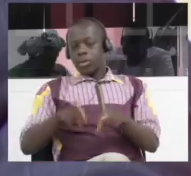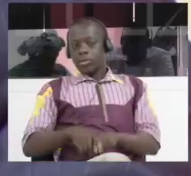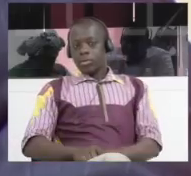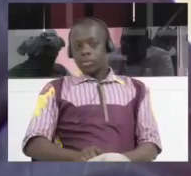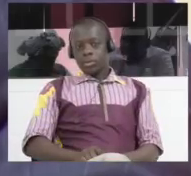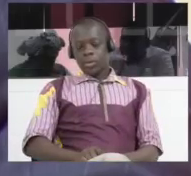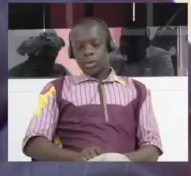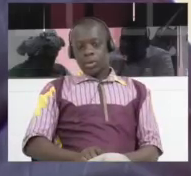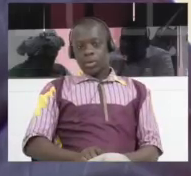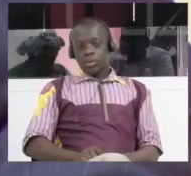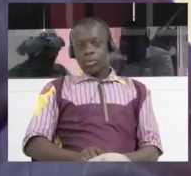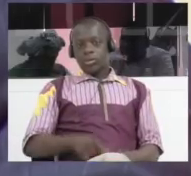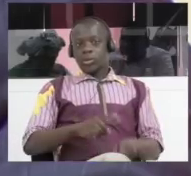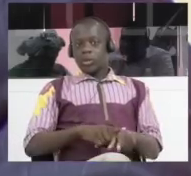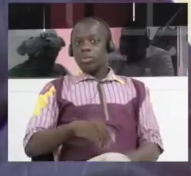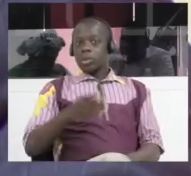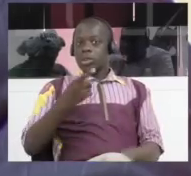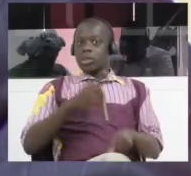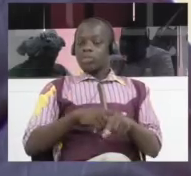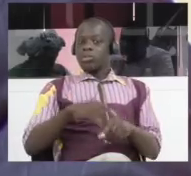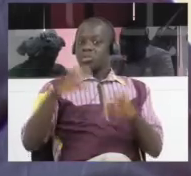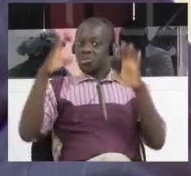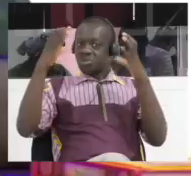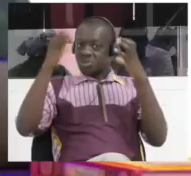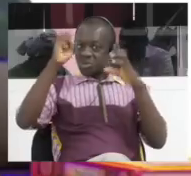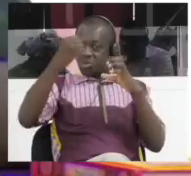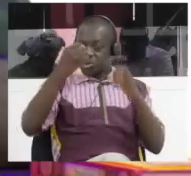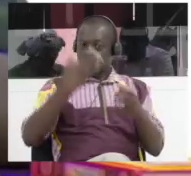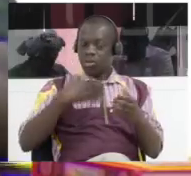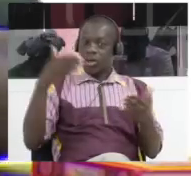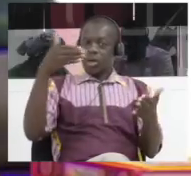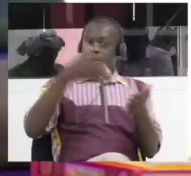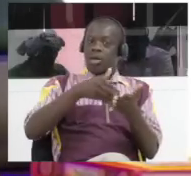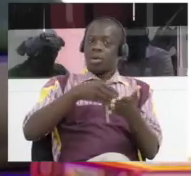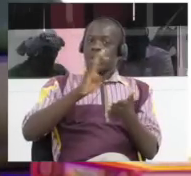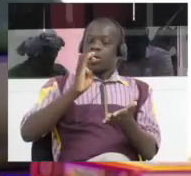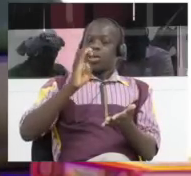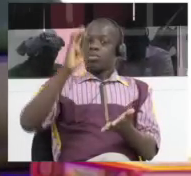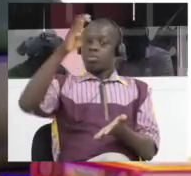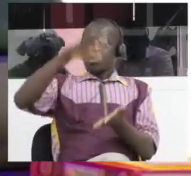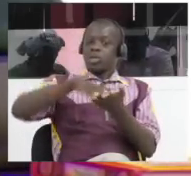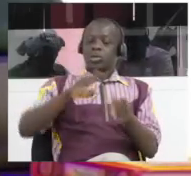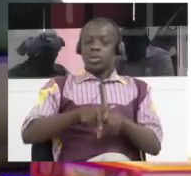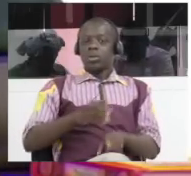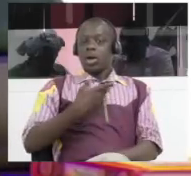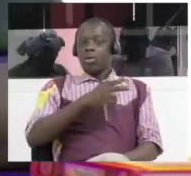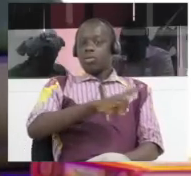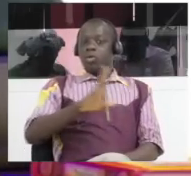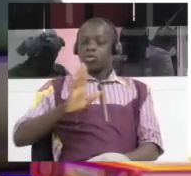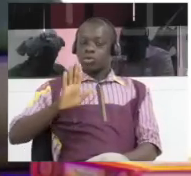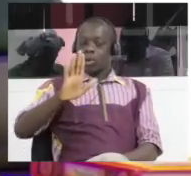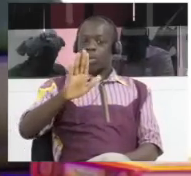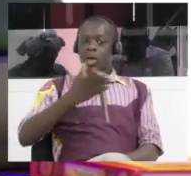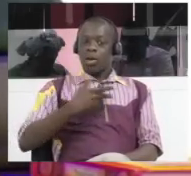Did you encounter any difficulty arriving in Banjul? No. There was no